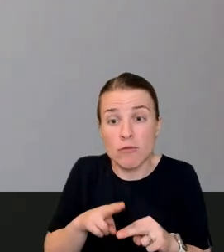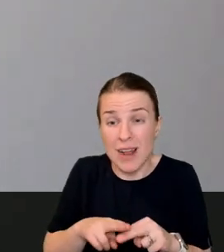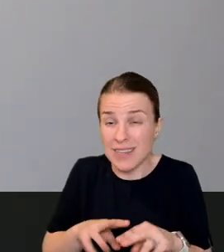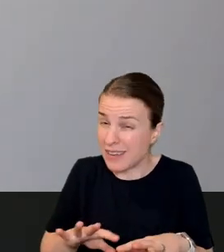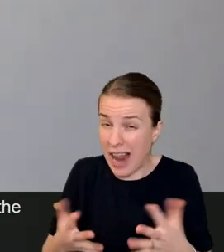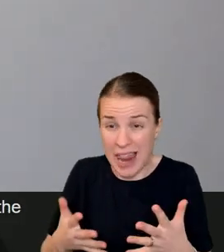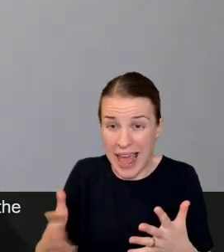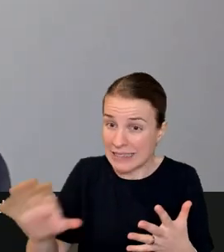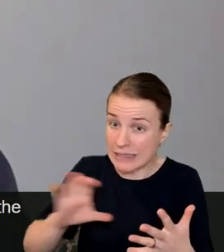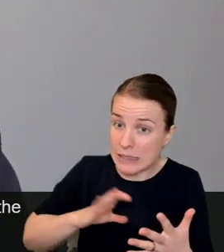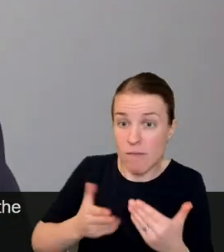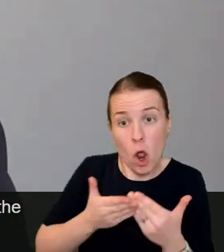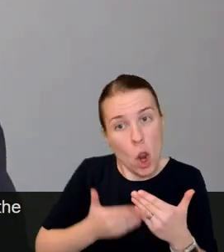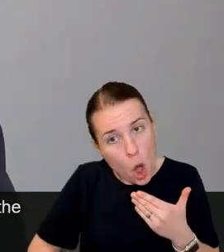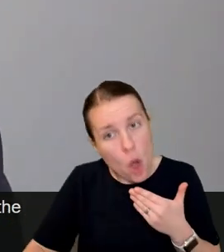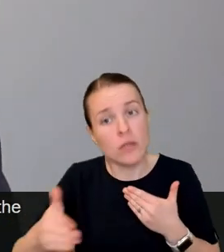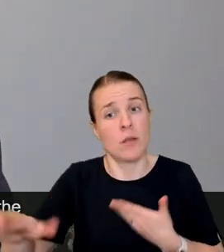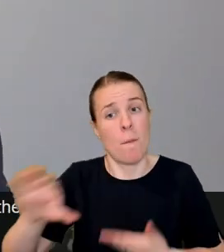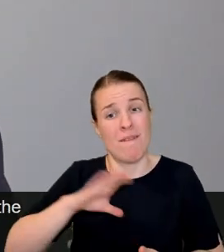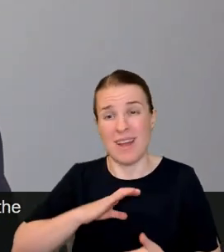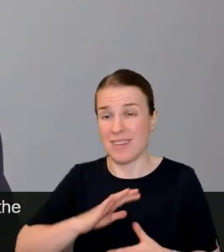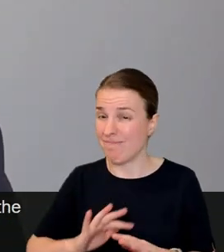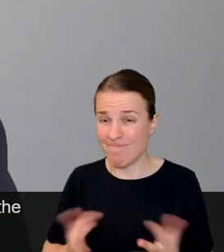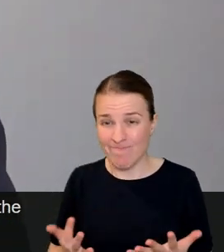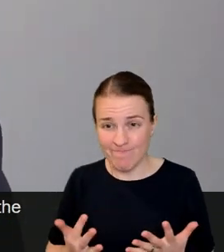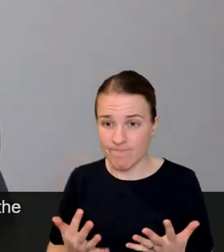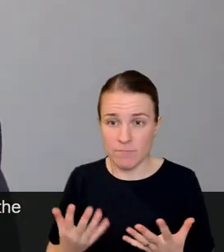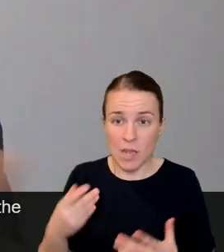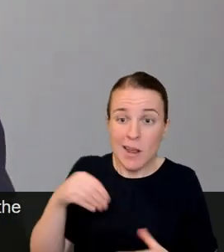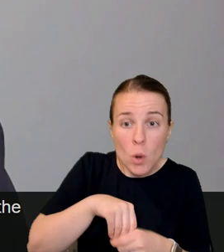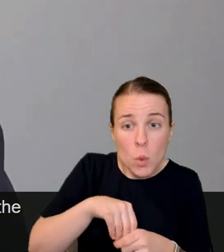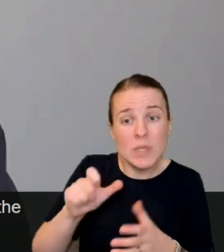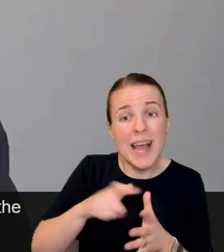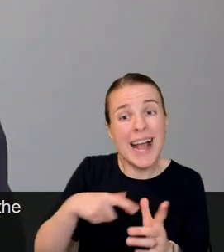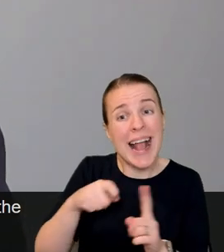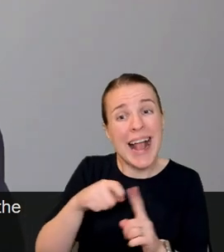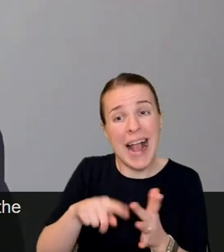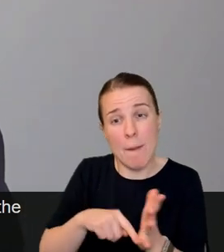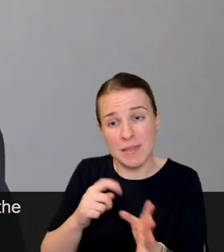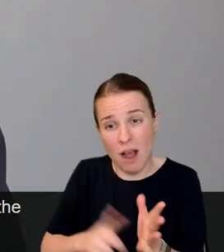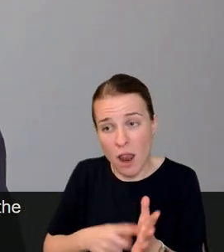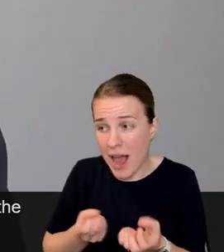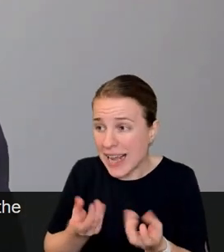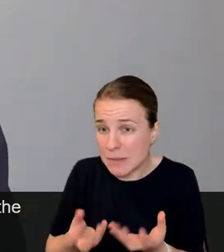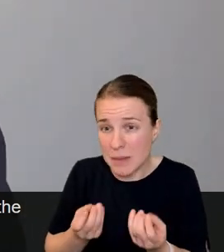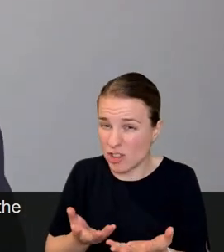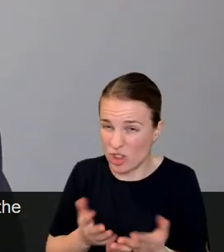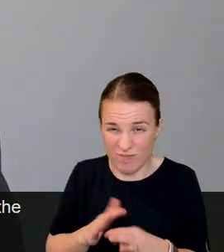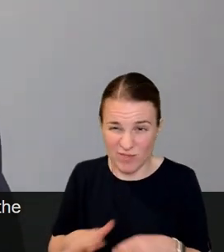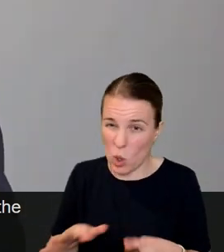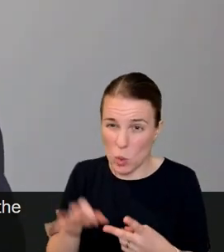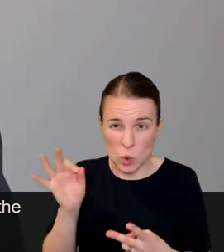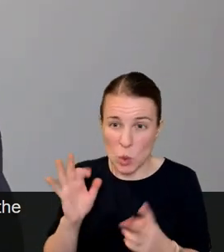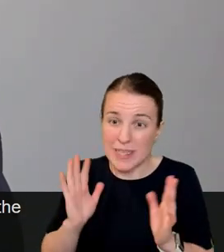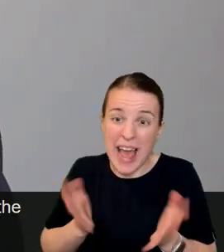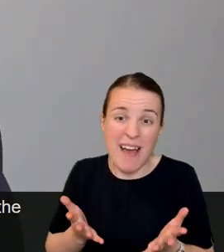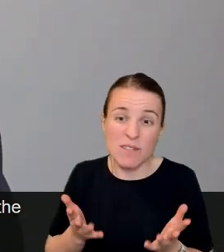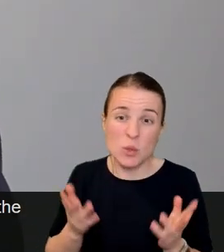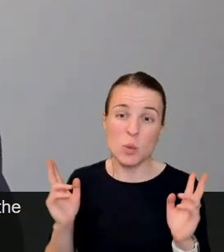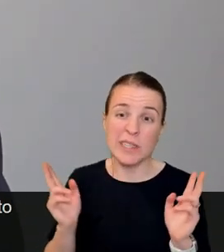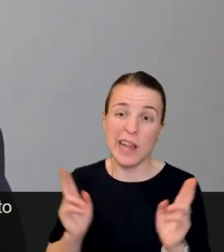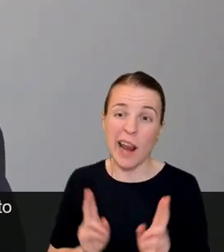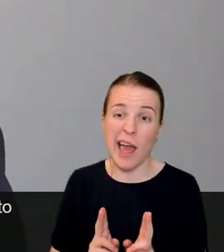long-term funding deal, including for capital expenditure, we will have no choice but to have a decline in public transport